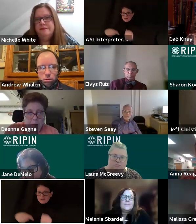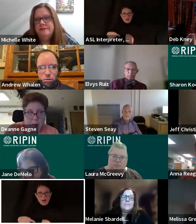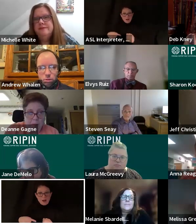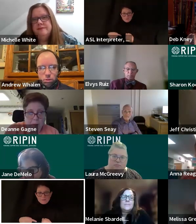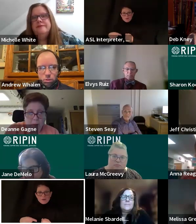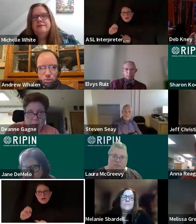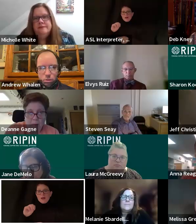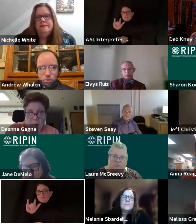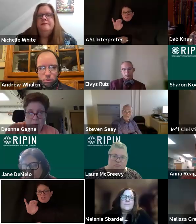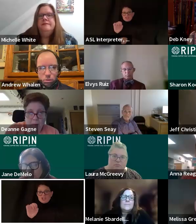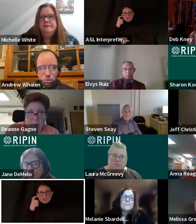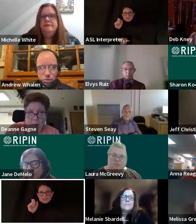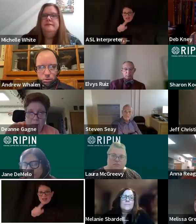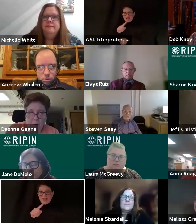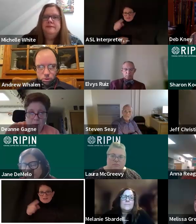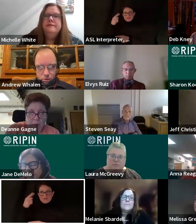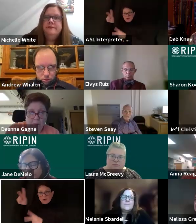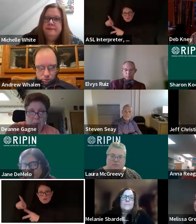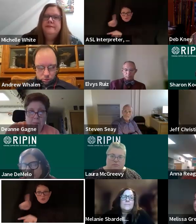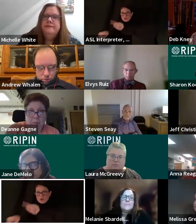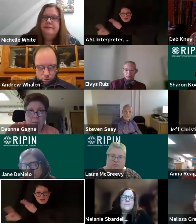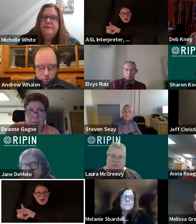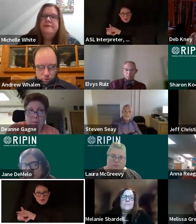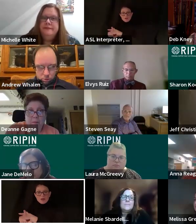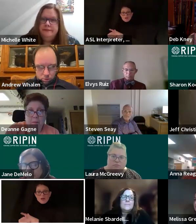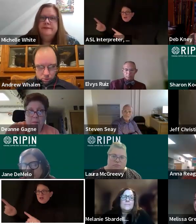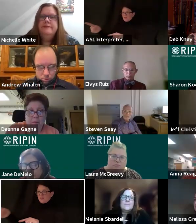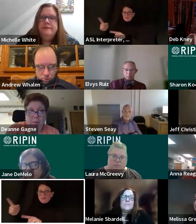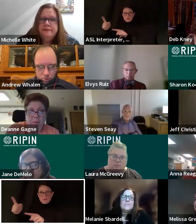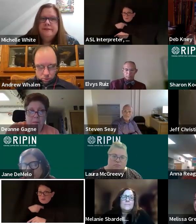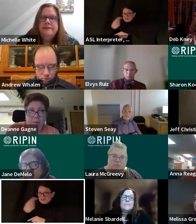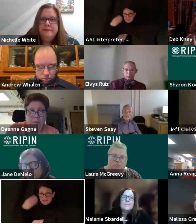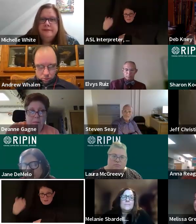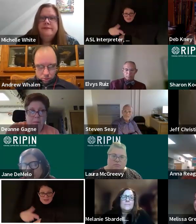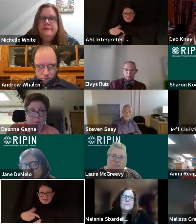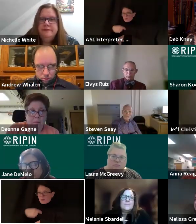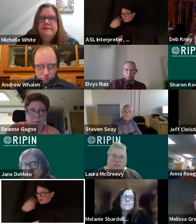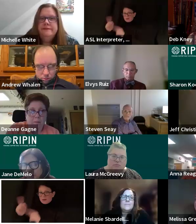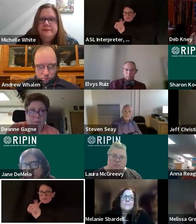question for wasn't able to come, and we still got the question asked, and we're going to give them the answer when we see them next.